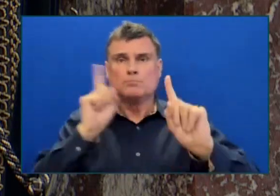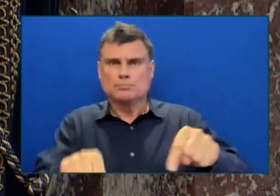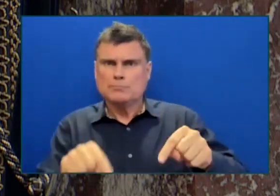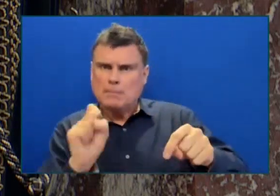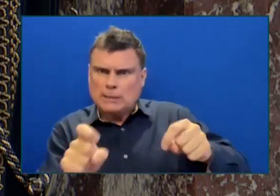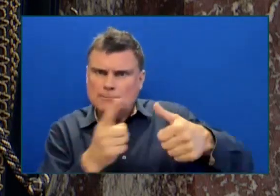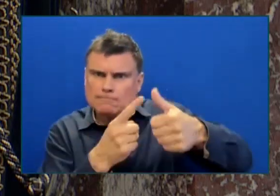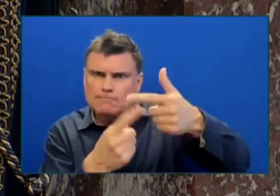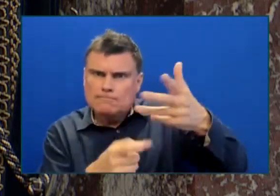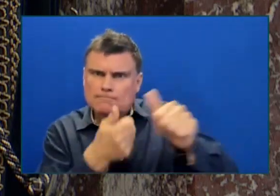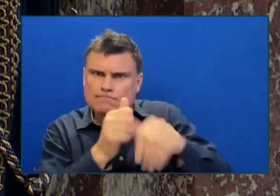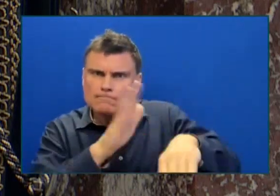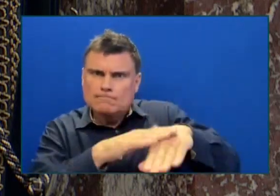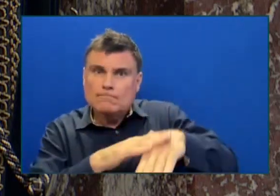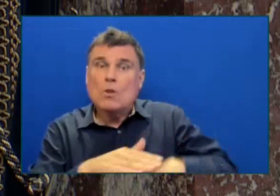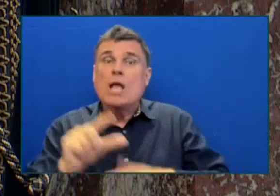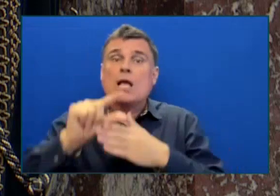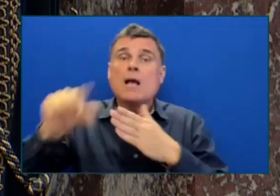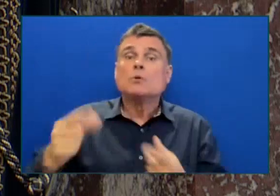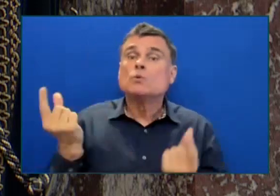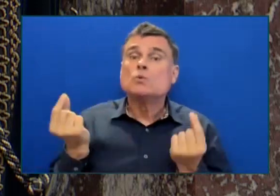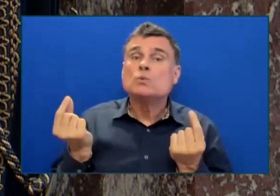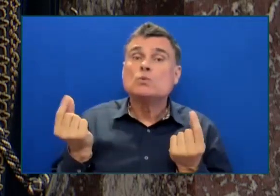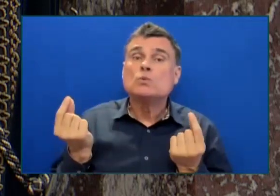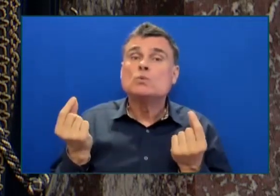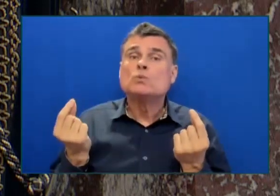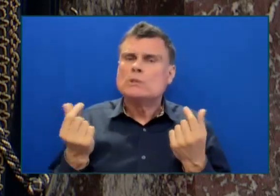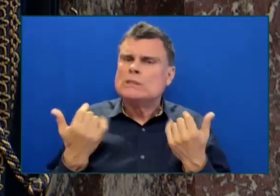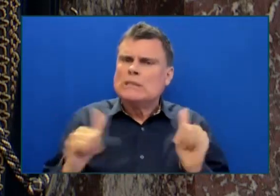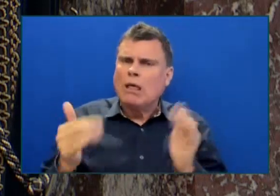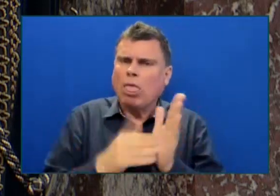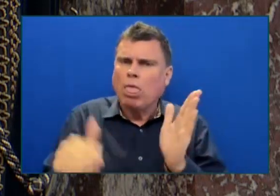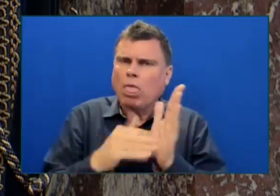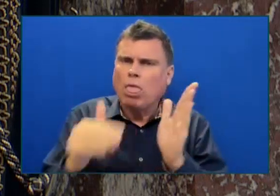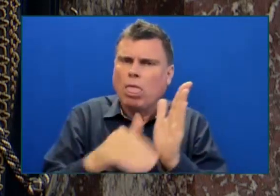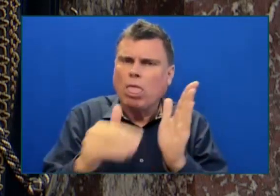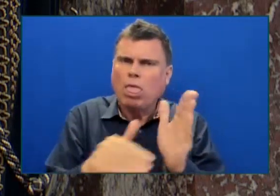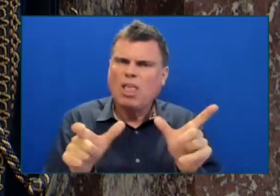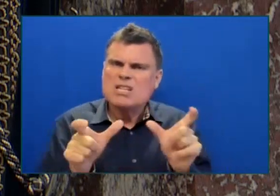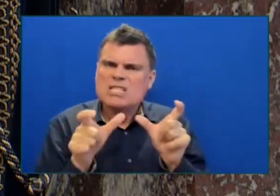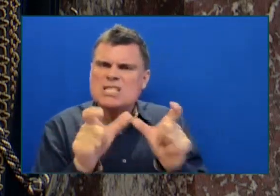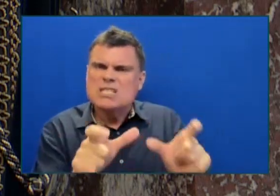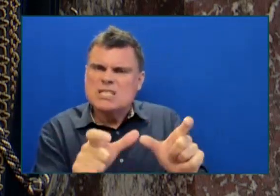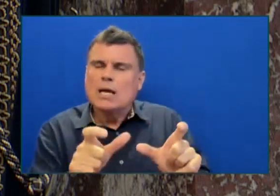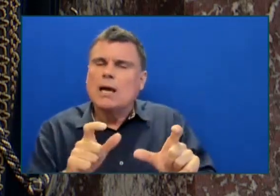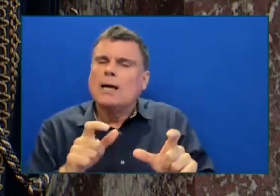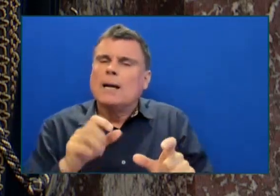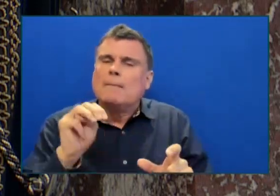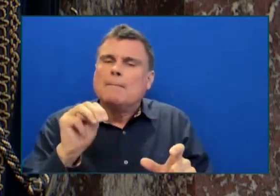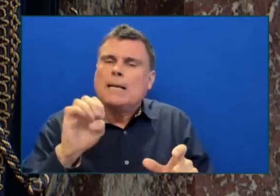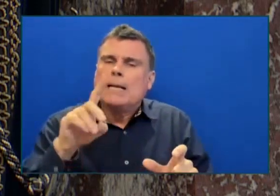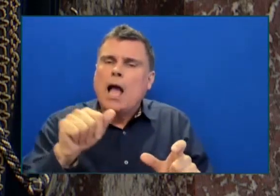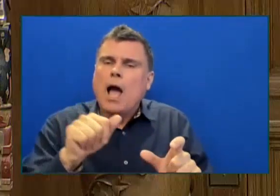is to the Solicitor General. What has he done to support the freedom of the press in incidents involving the police?